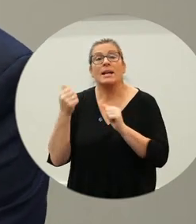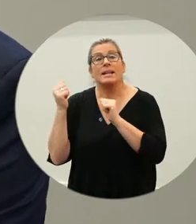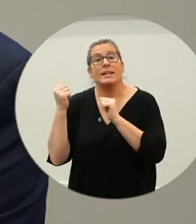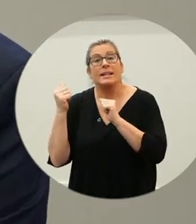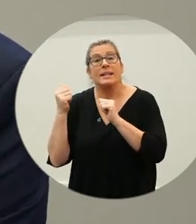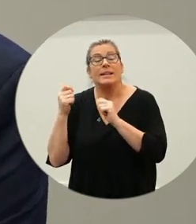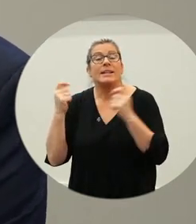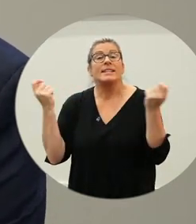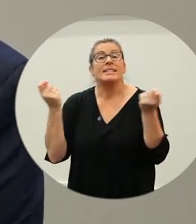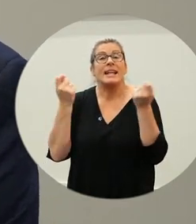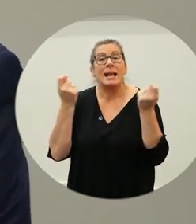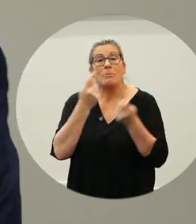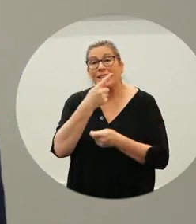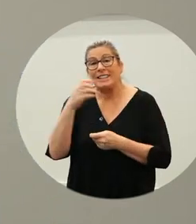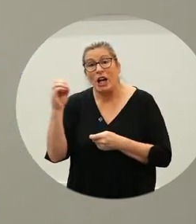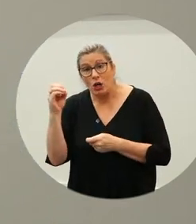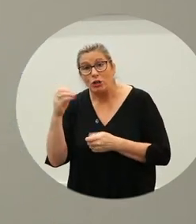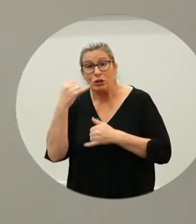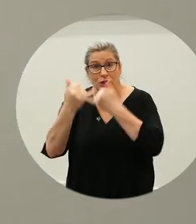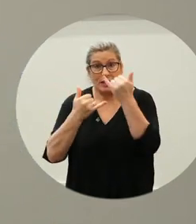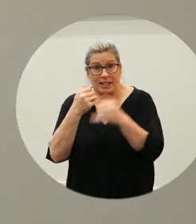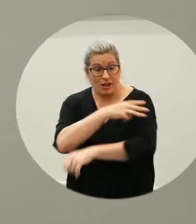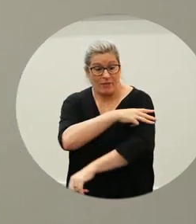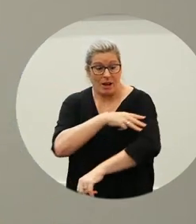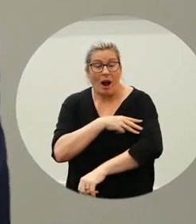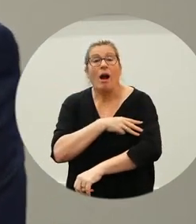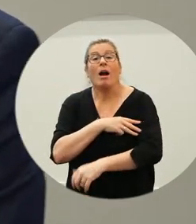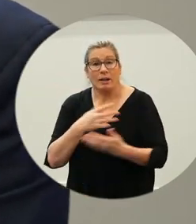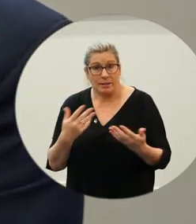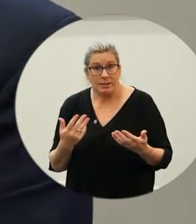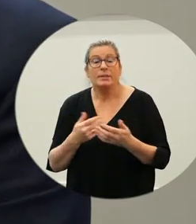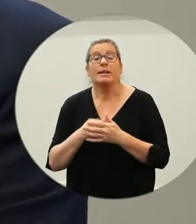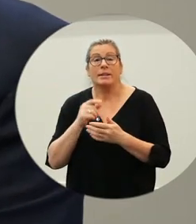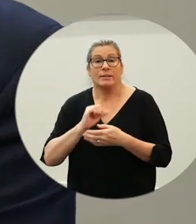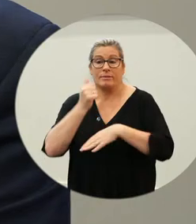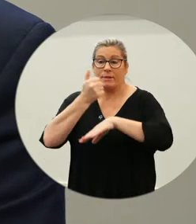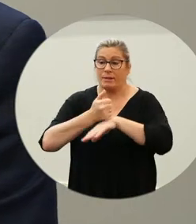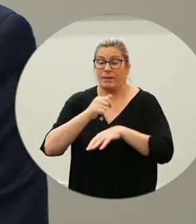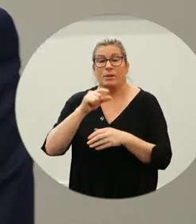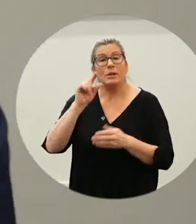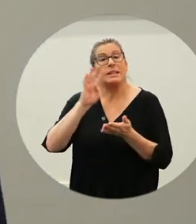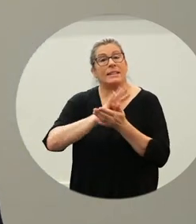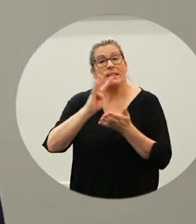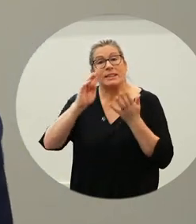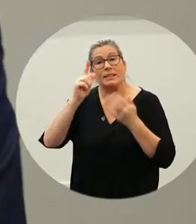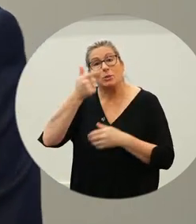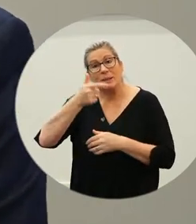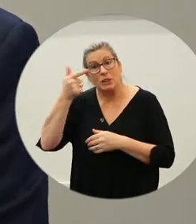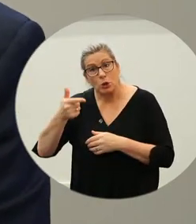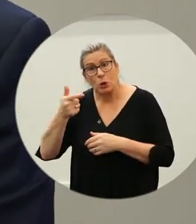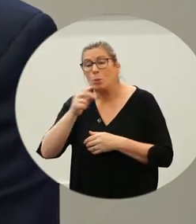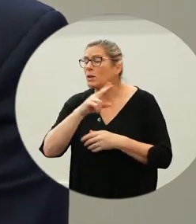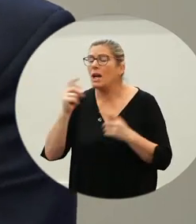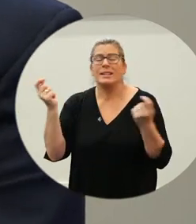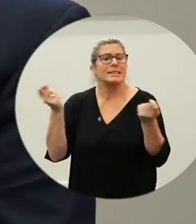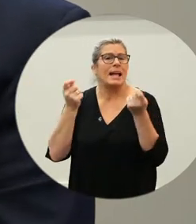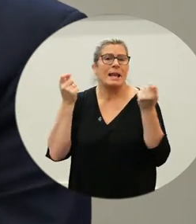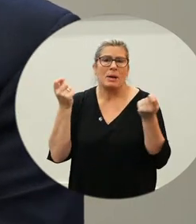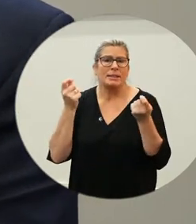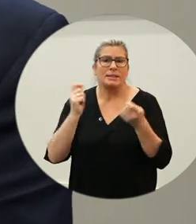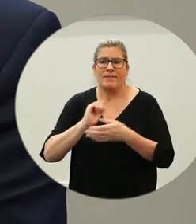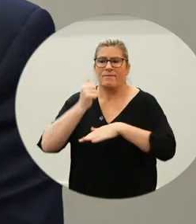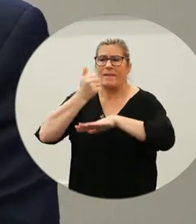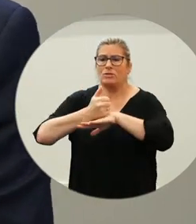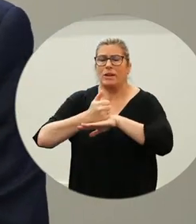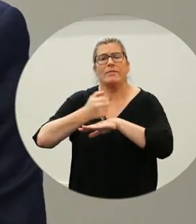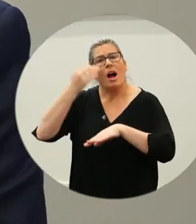Garda, which is founded in 1922. We're not celebrating the founding